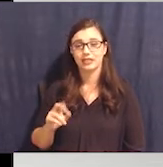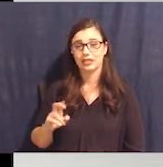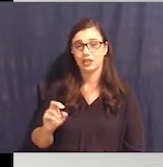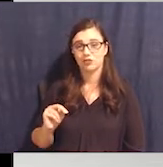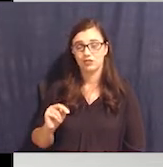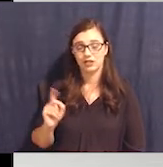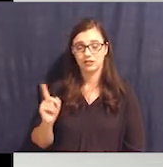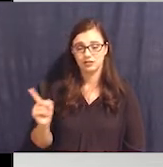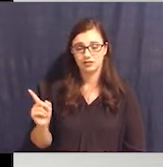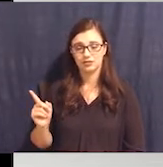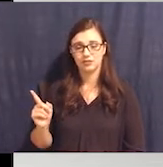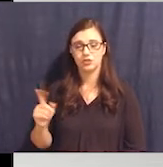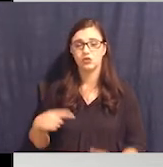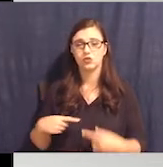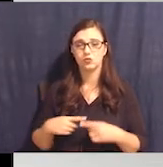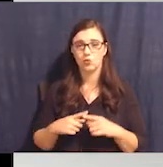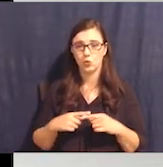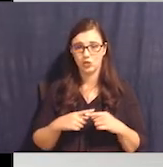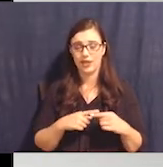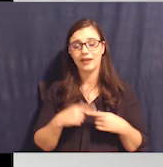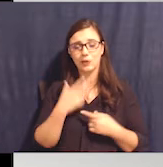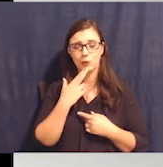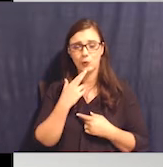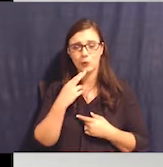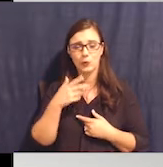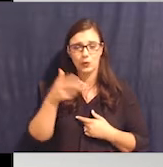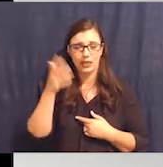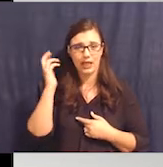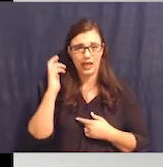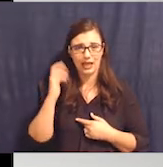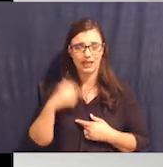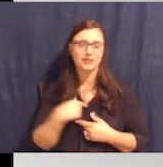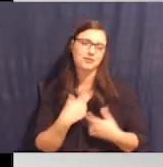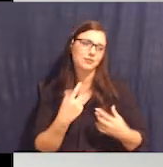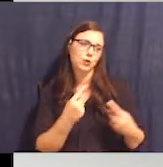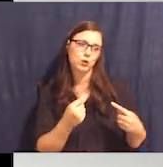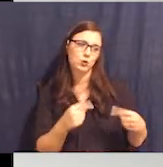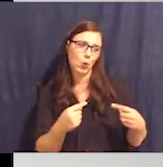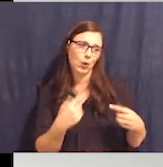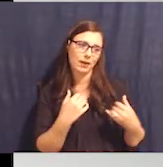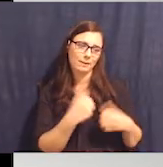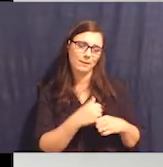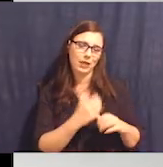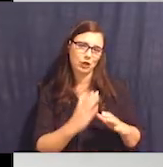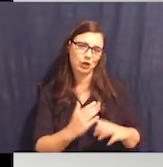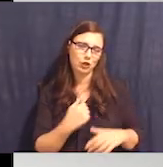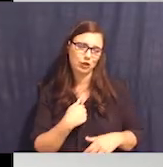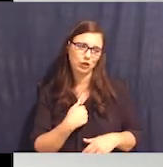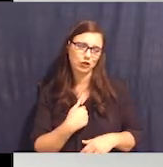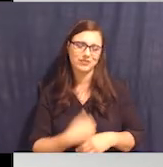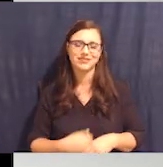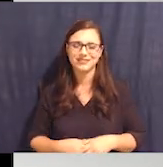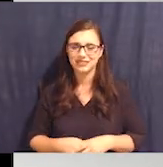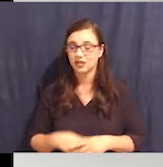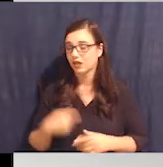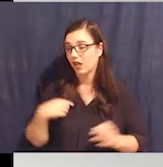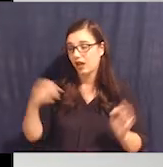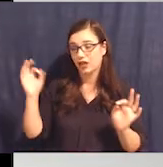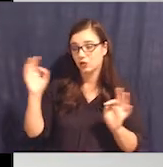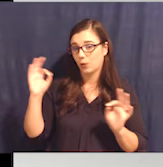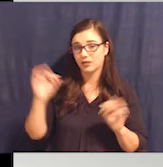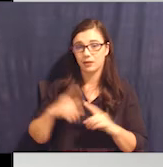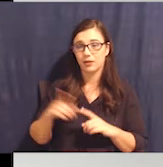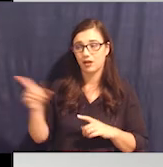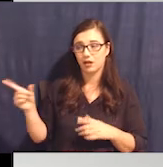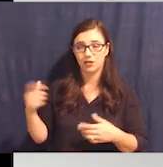Now, Karen crocheted this cute little lion. I'm a toy maker. I'm one of Santa's elves. I had